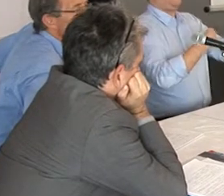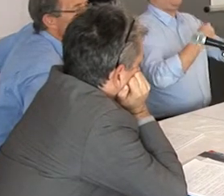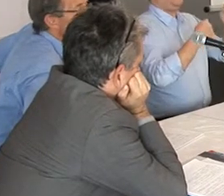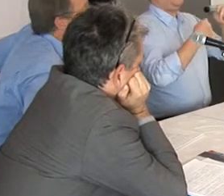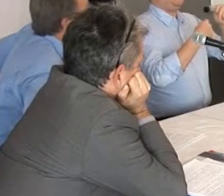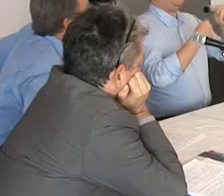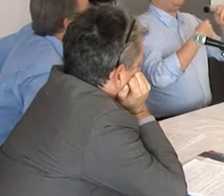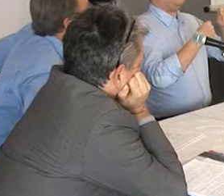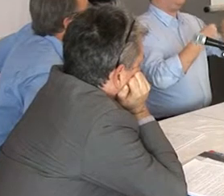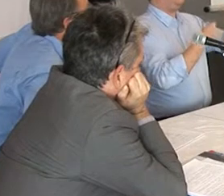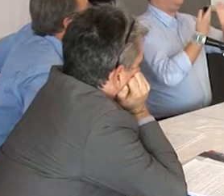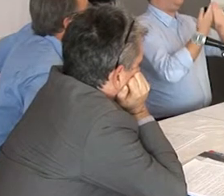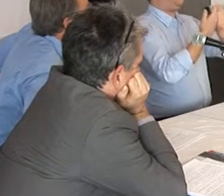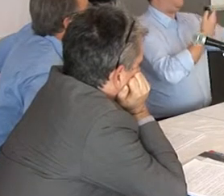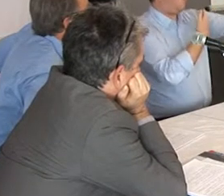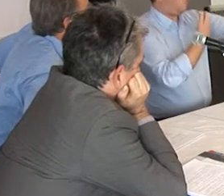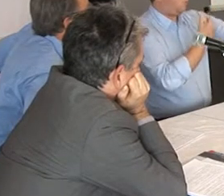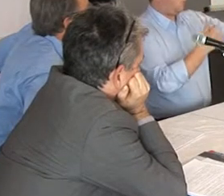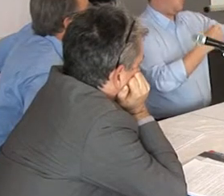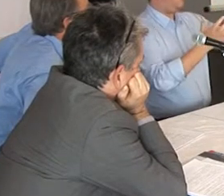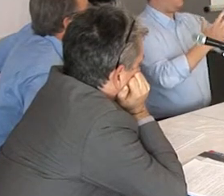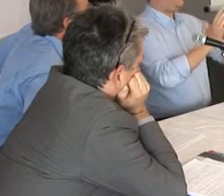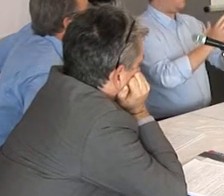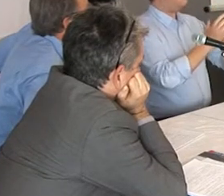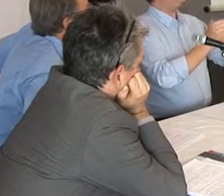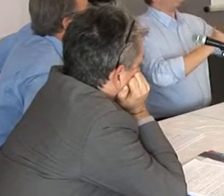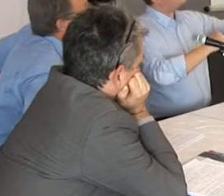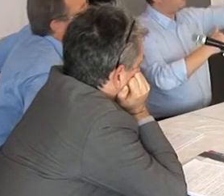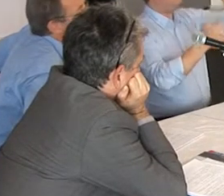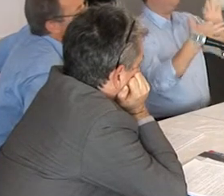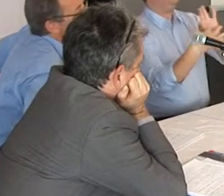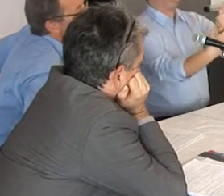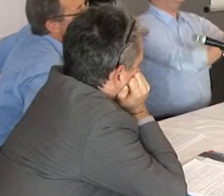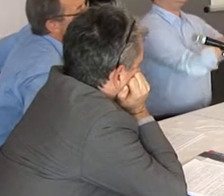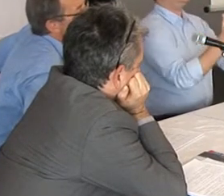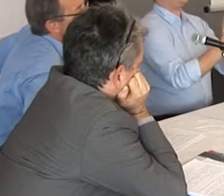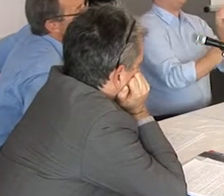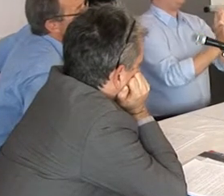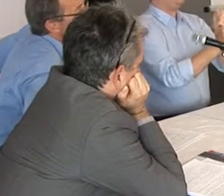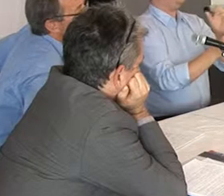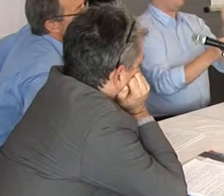So I would really encourage everyone here and visual impaired to